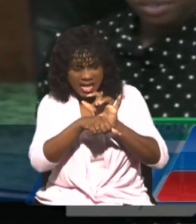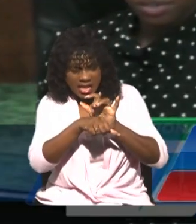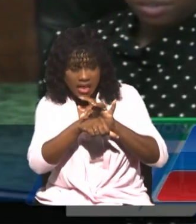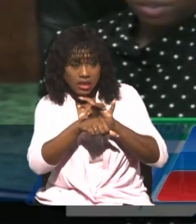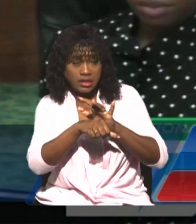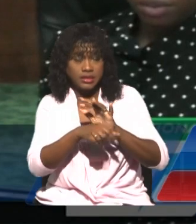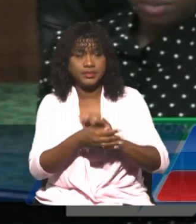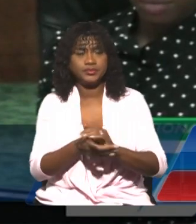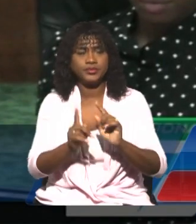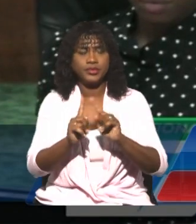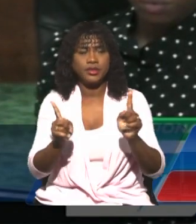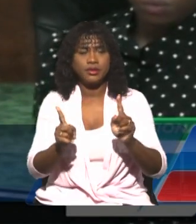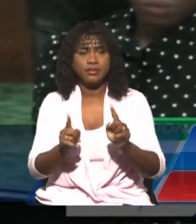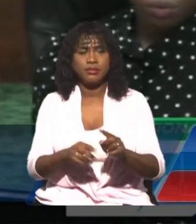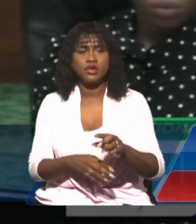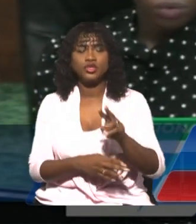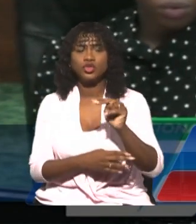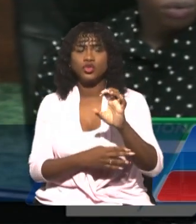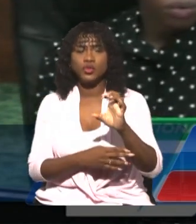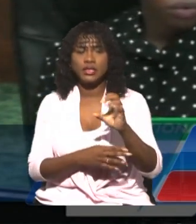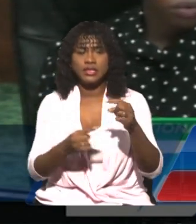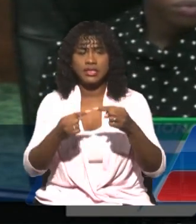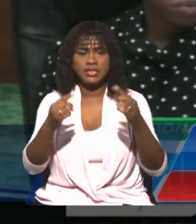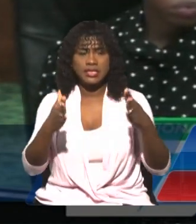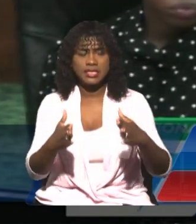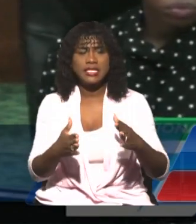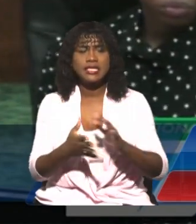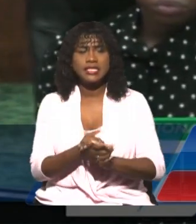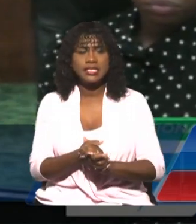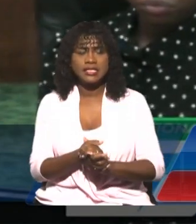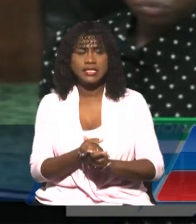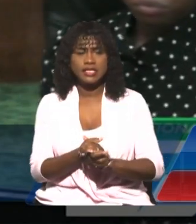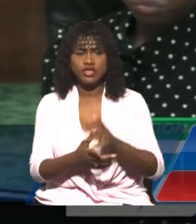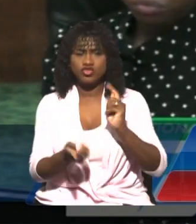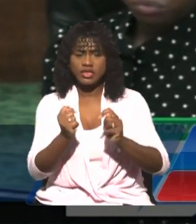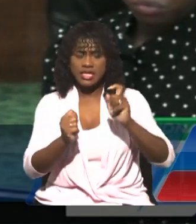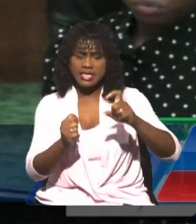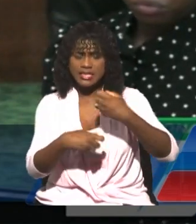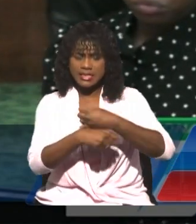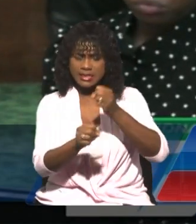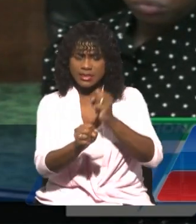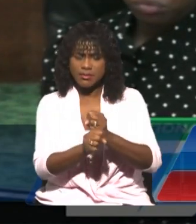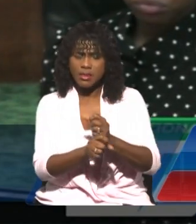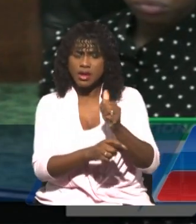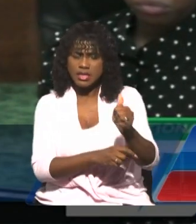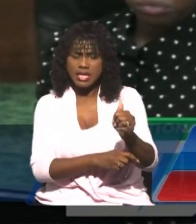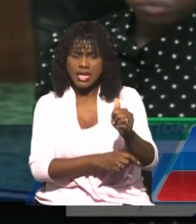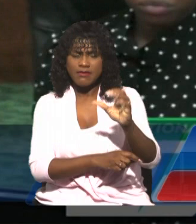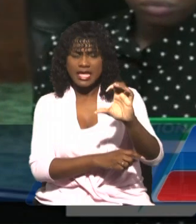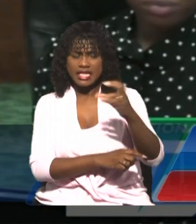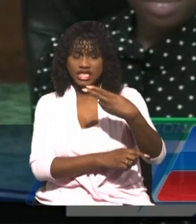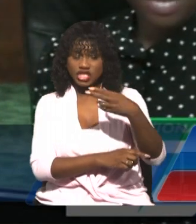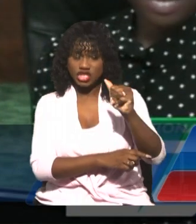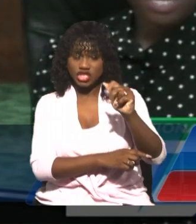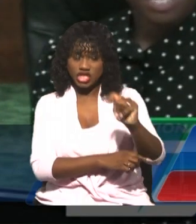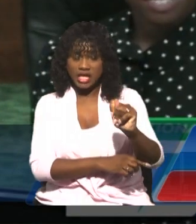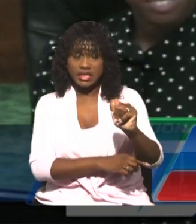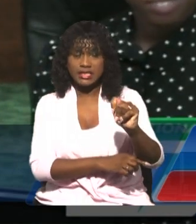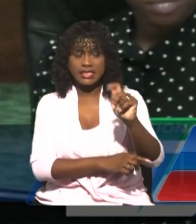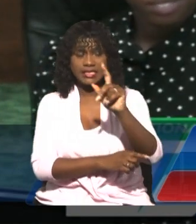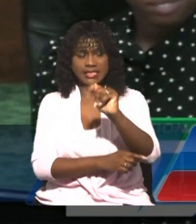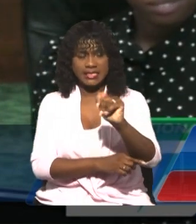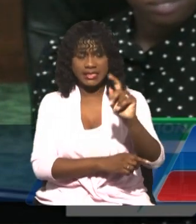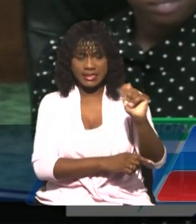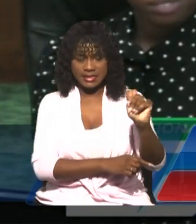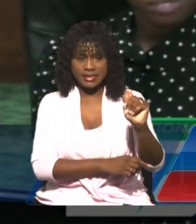youth opposition leader, Bryanna Atwell, called on the creation of TNT's own ChatGPT in ChatTT, noting that integrating AI into